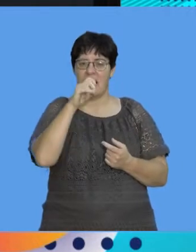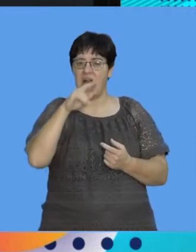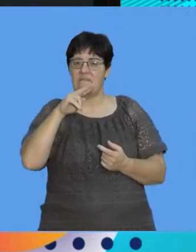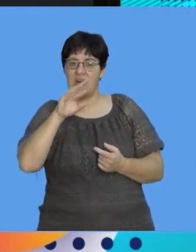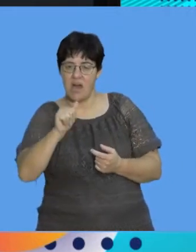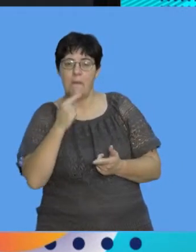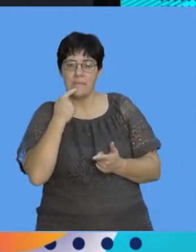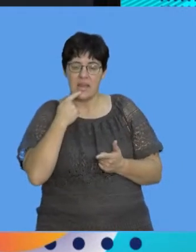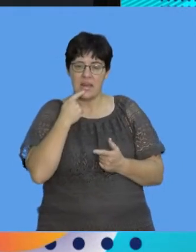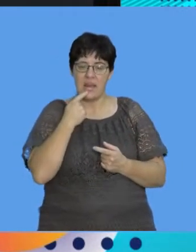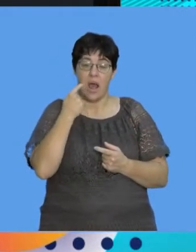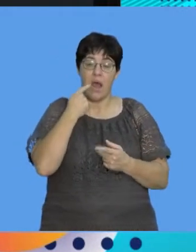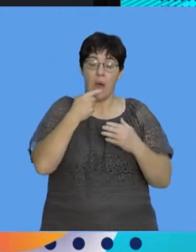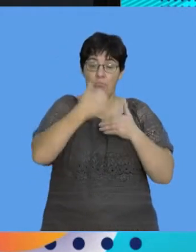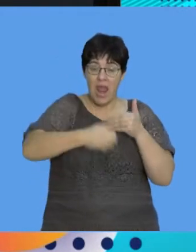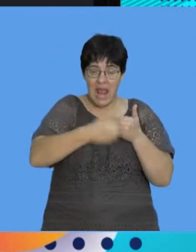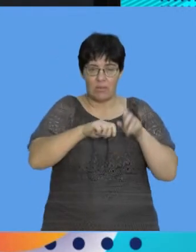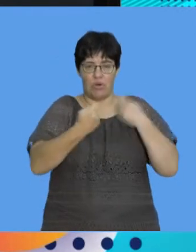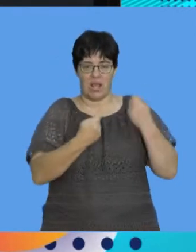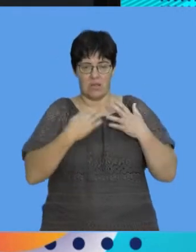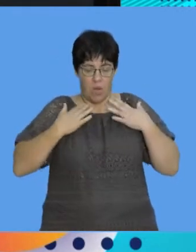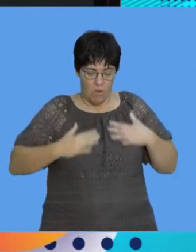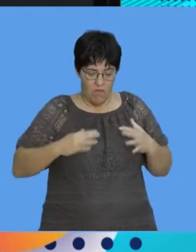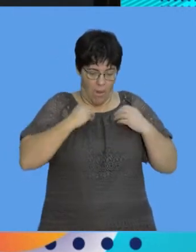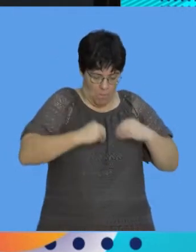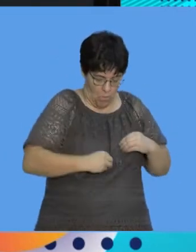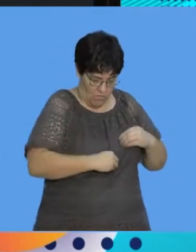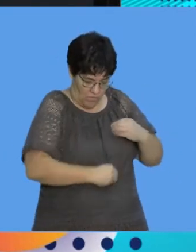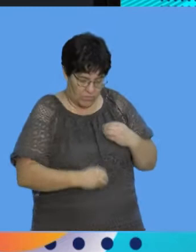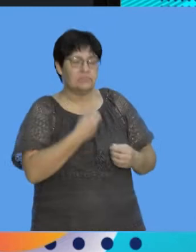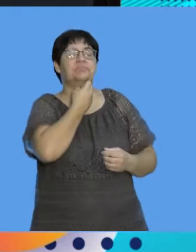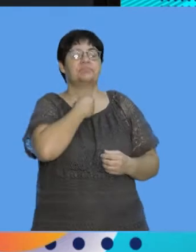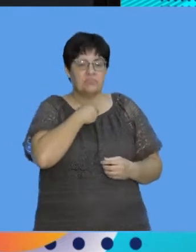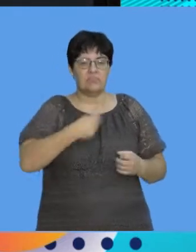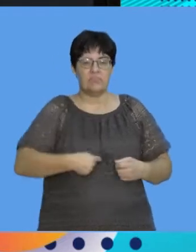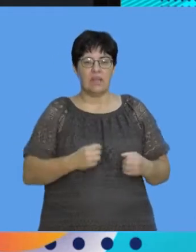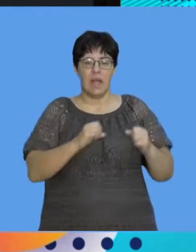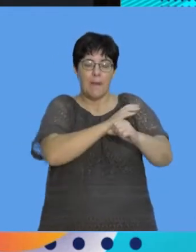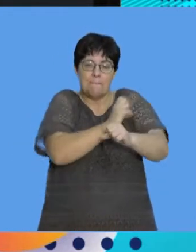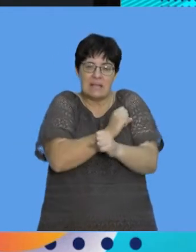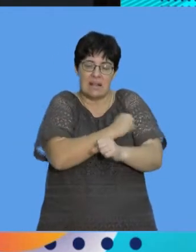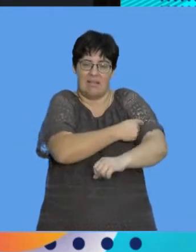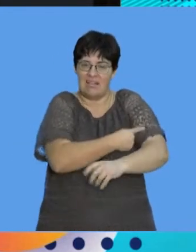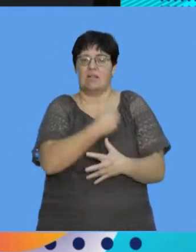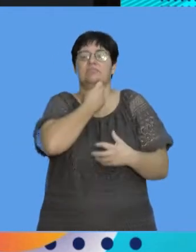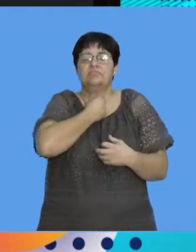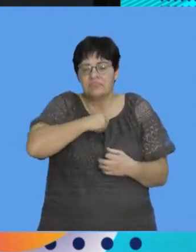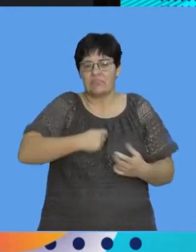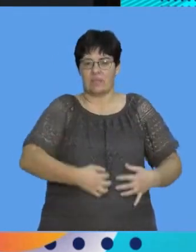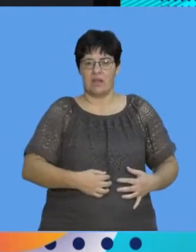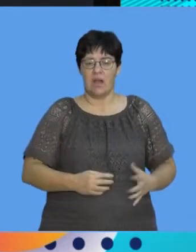right? All things in my body, when I need things to move, when I need muscles to do their work, right? Where's that reaction going to